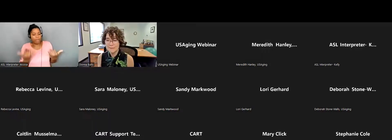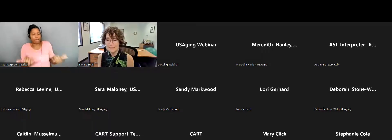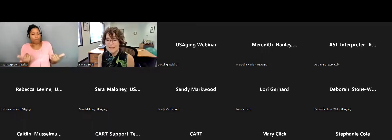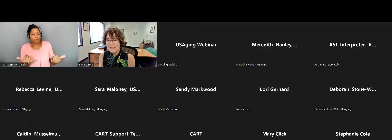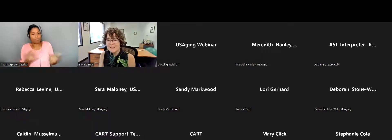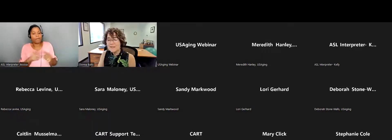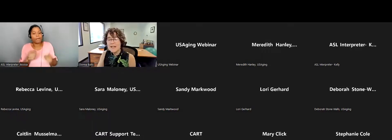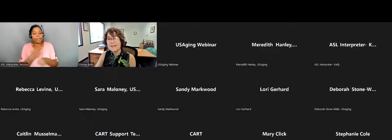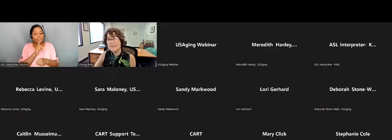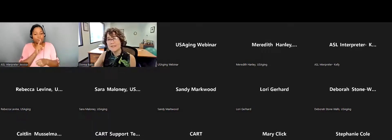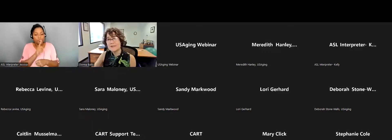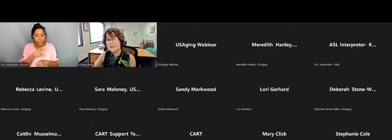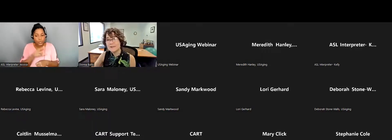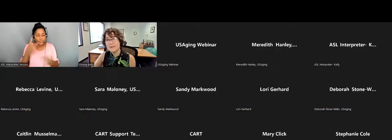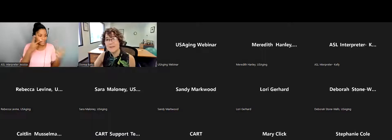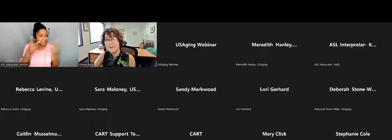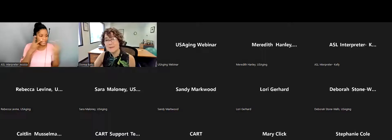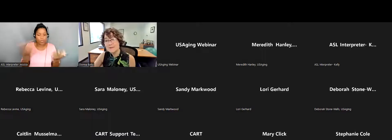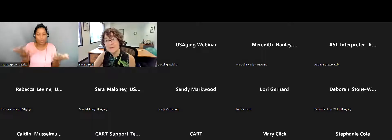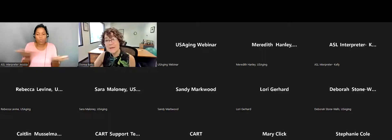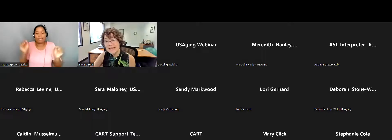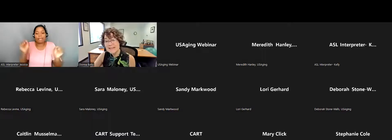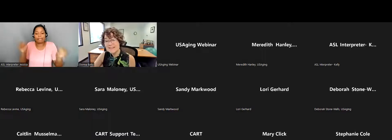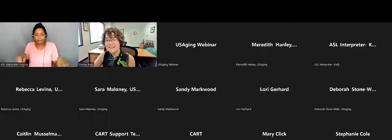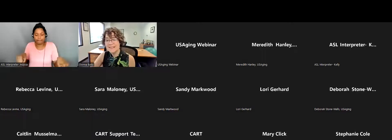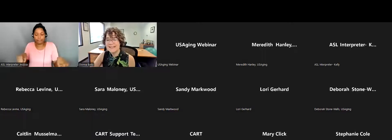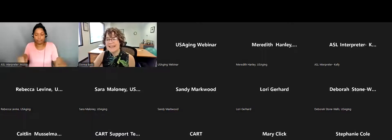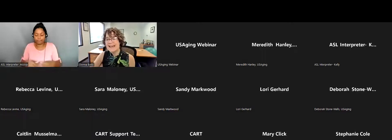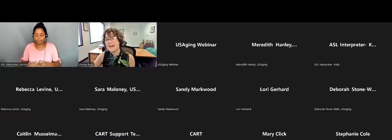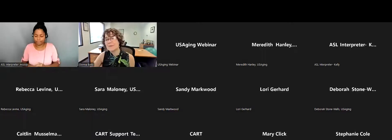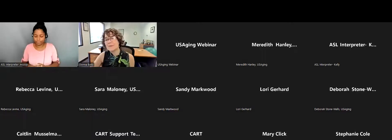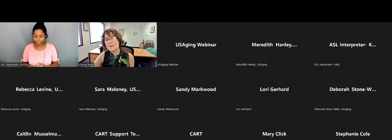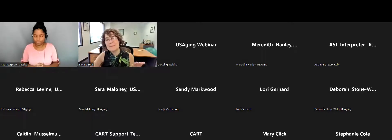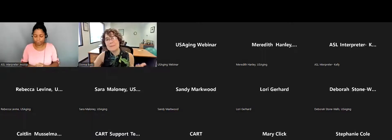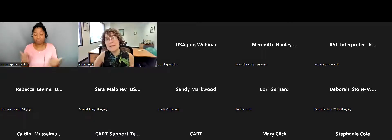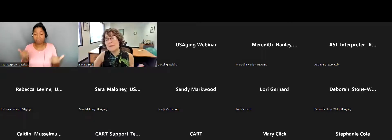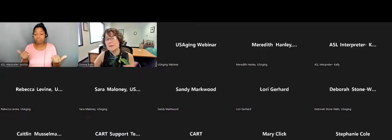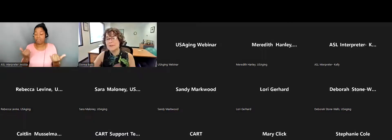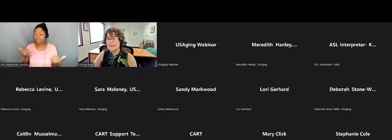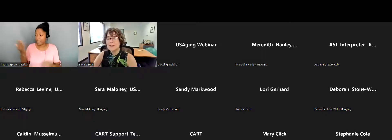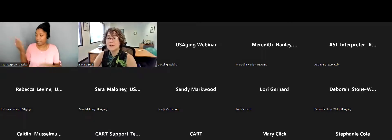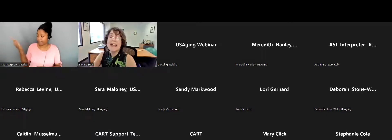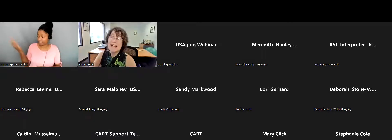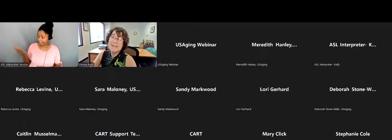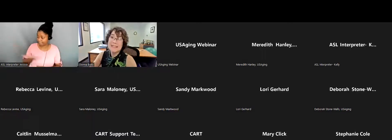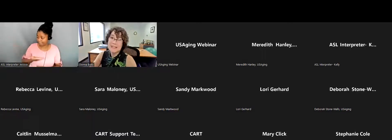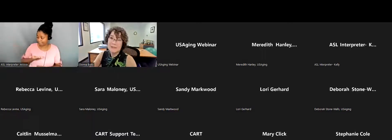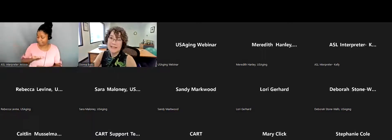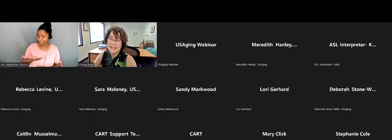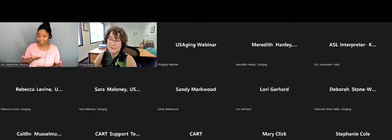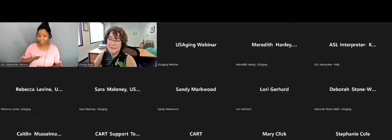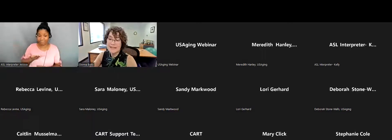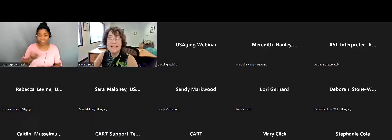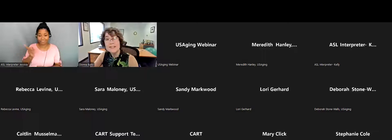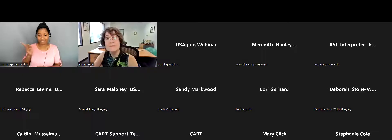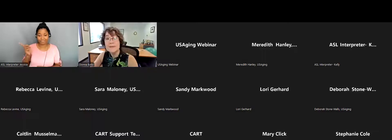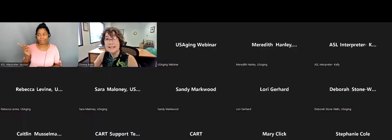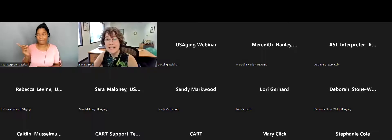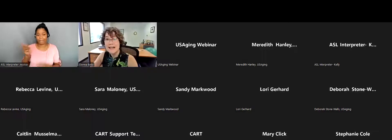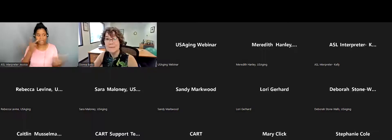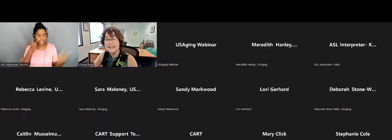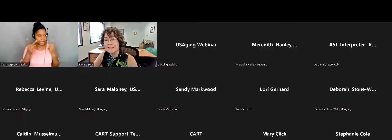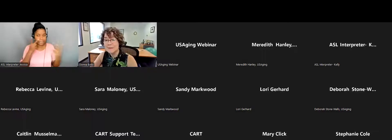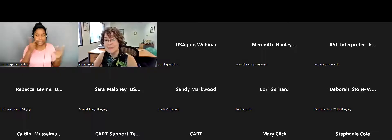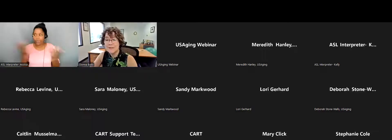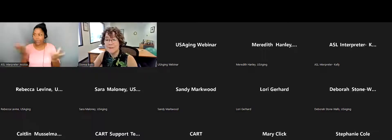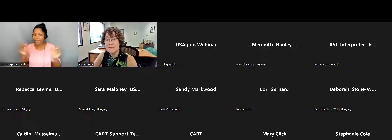neighborhood. And so now I get to introduce our terrific panel, who are people who have seen what can be, and they've made